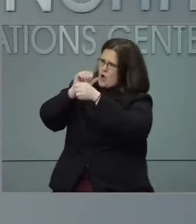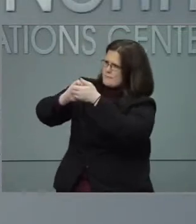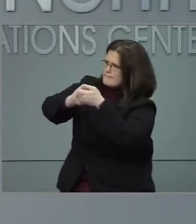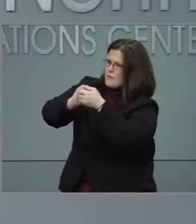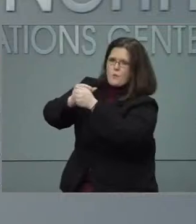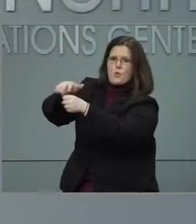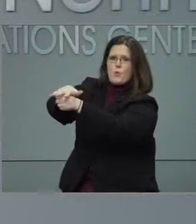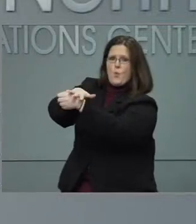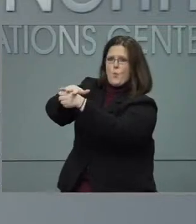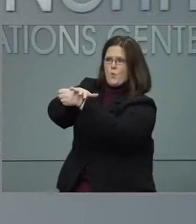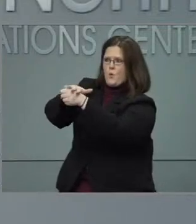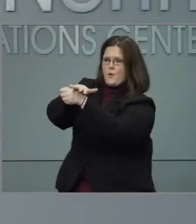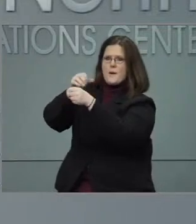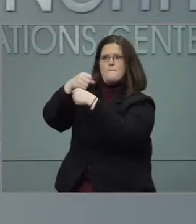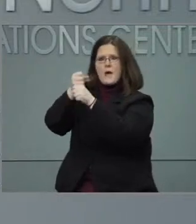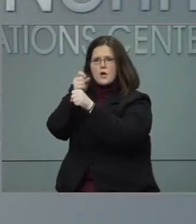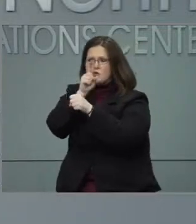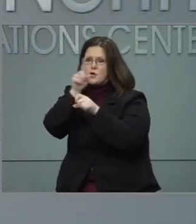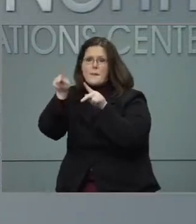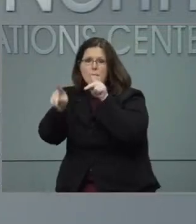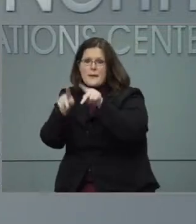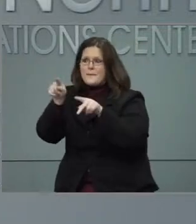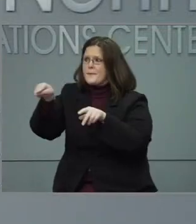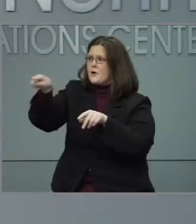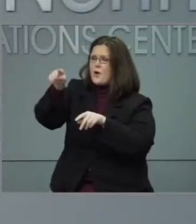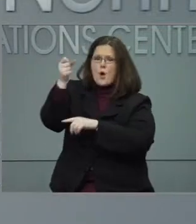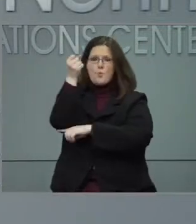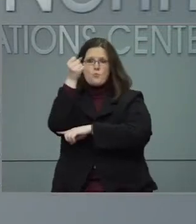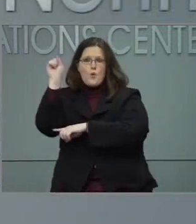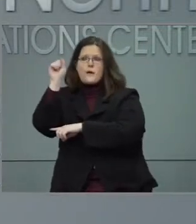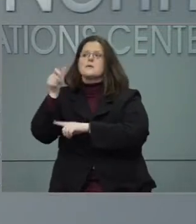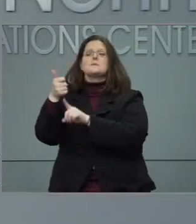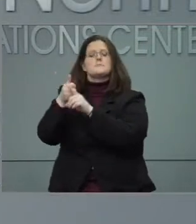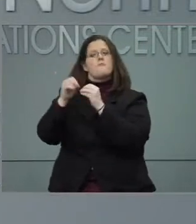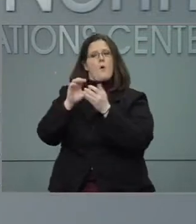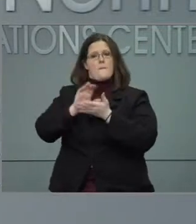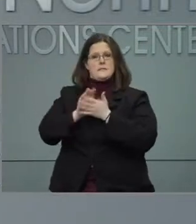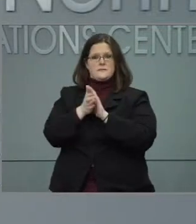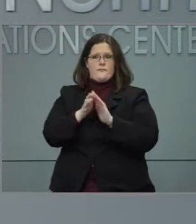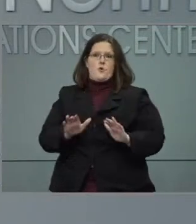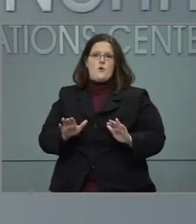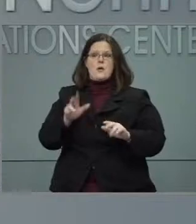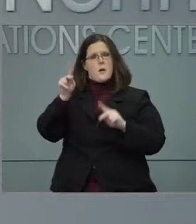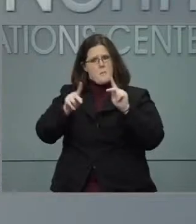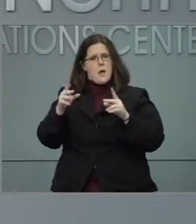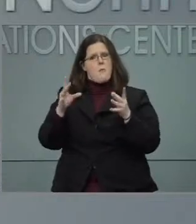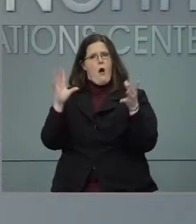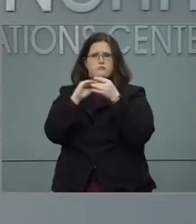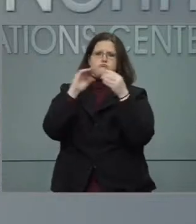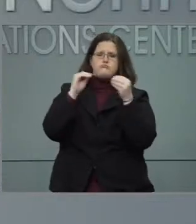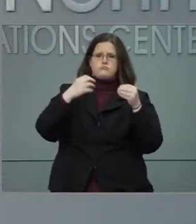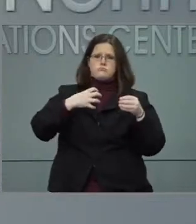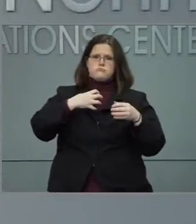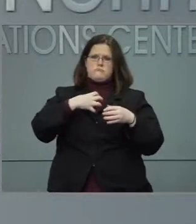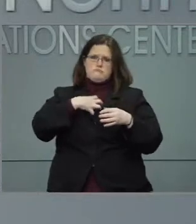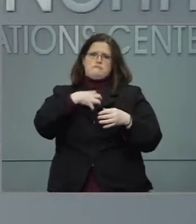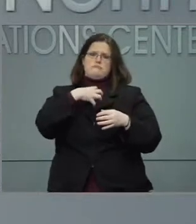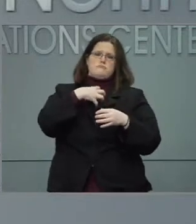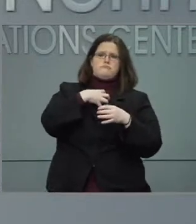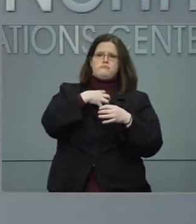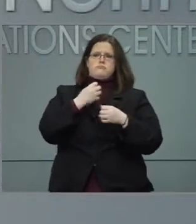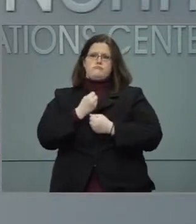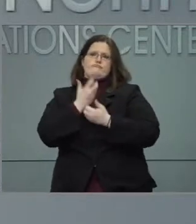that protests are peaceful, people are speaking their mind, and I think so far